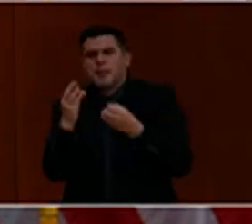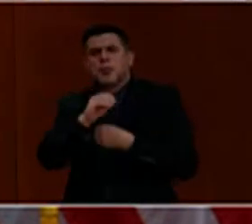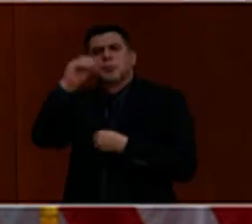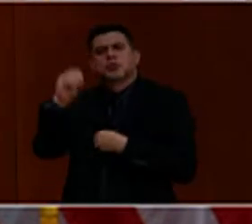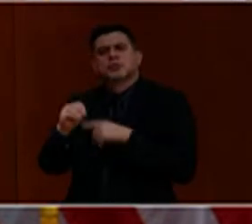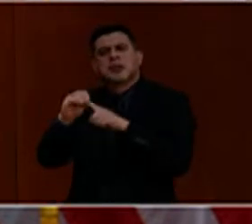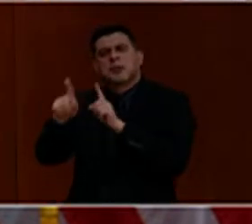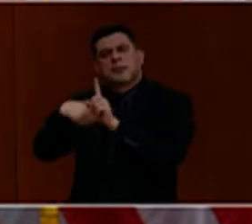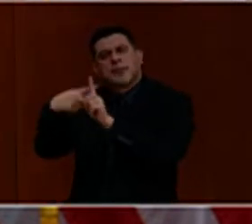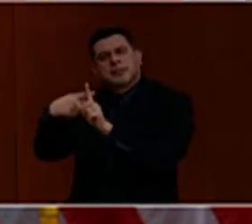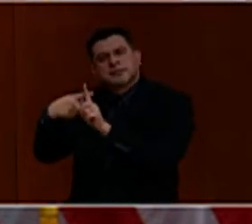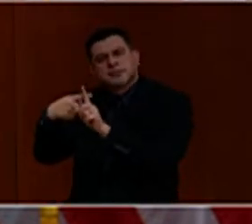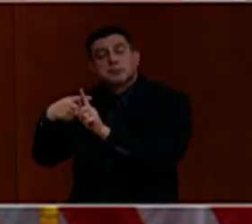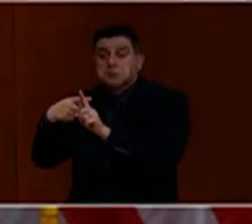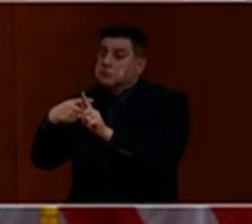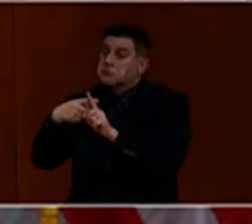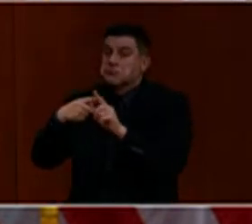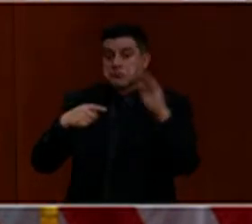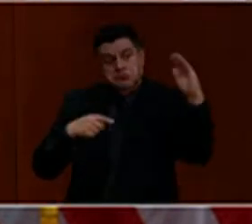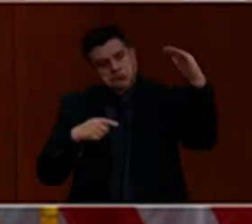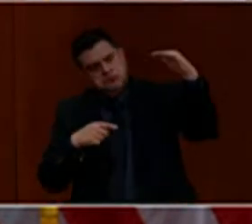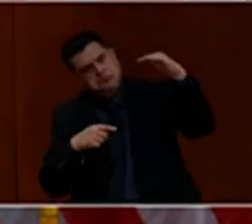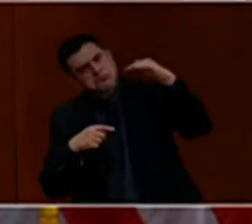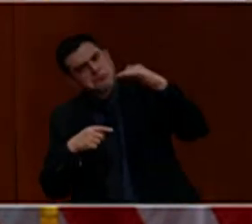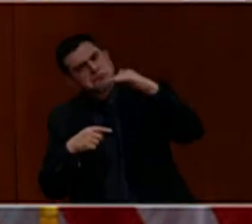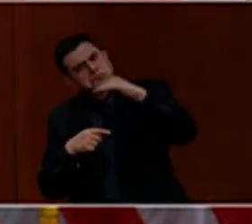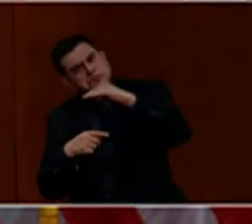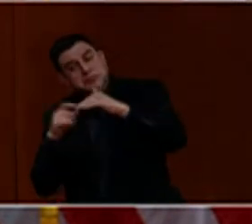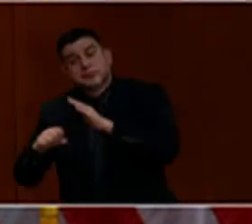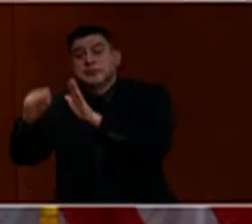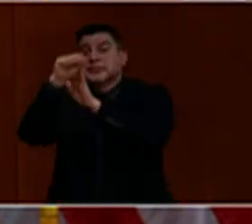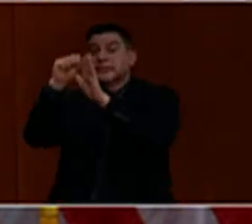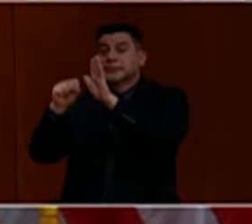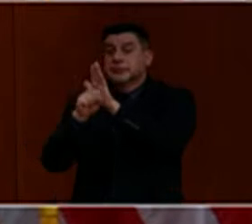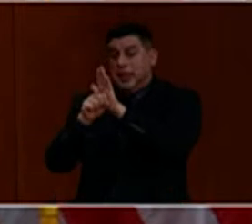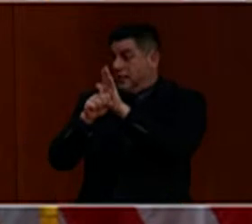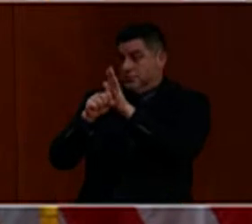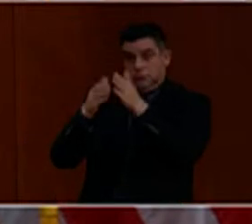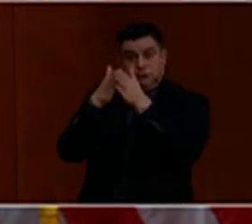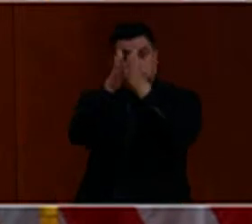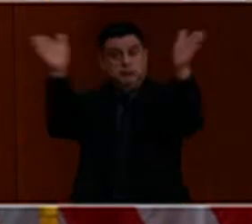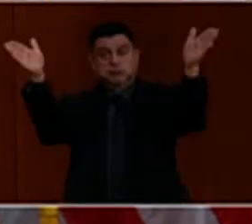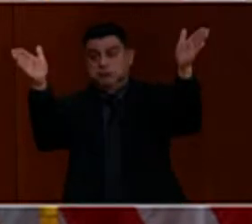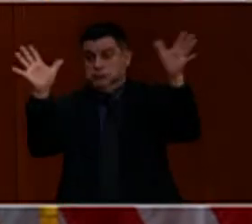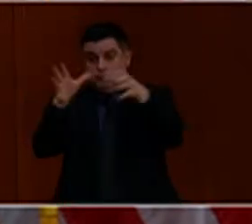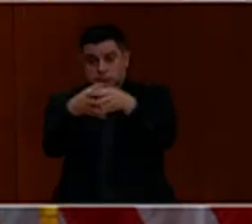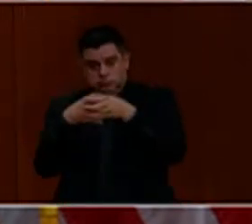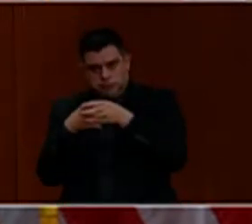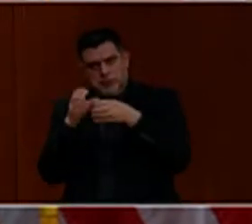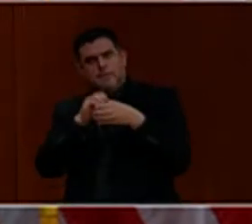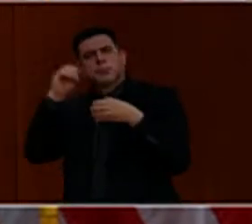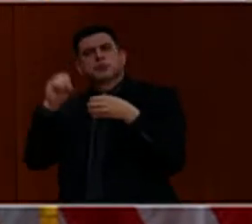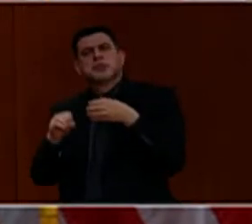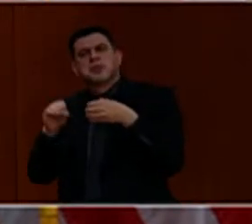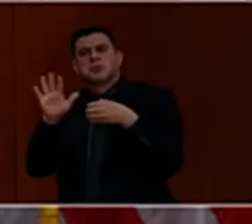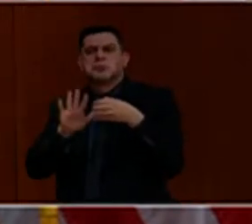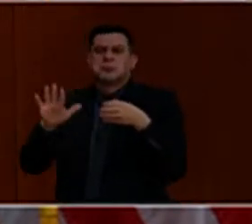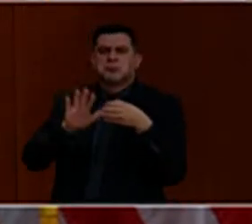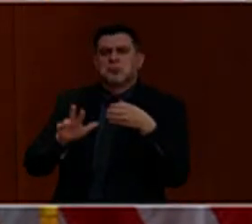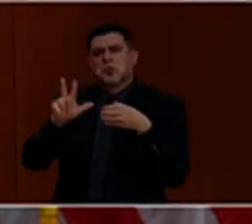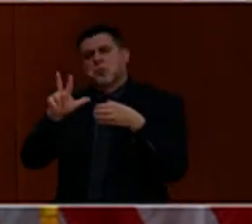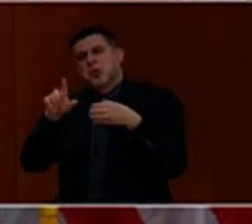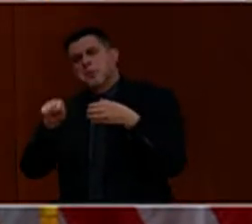to maybe 3.5% or 4%, but still in nursing home environment, that's very, I mean, just having somebody in the